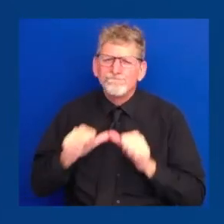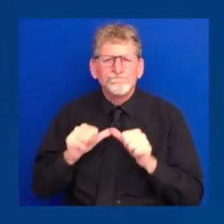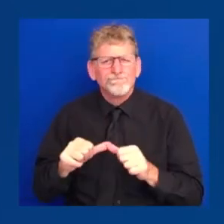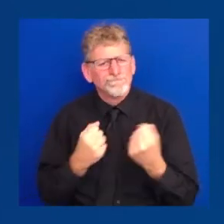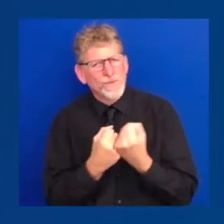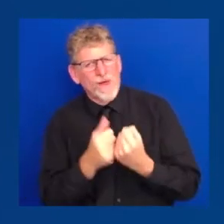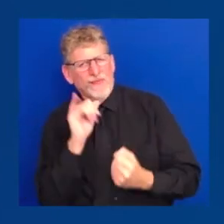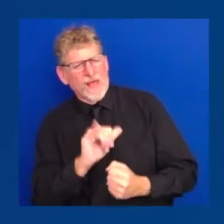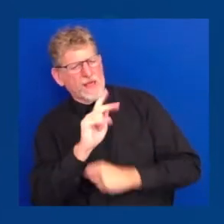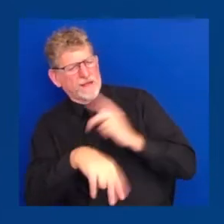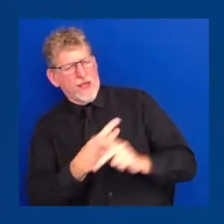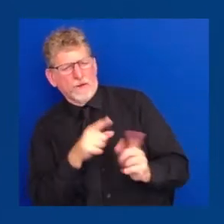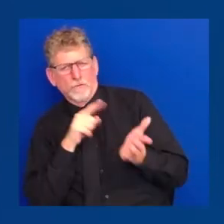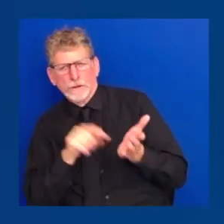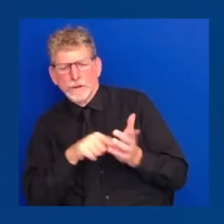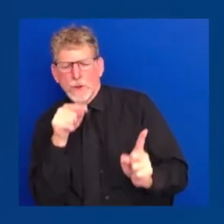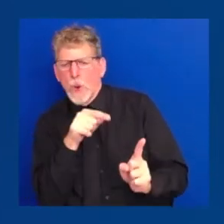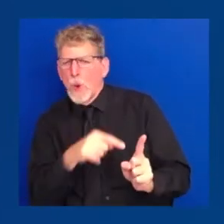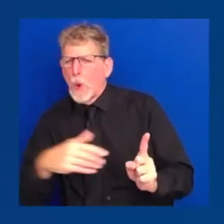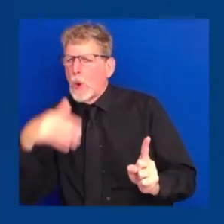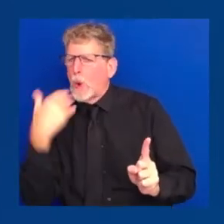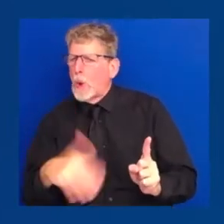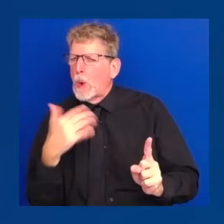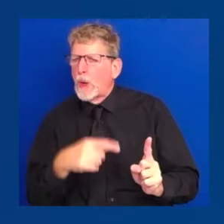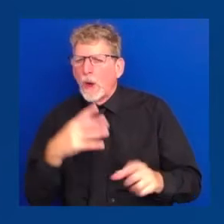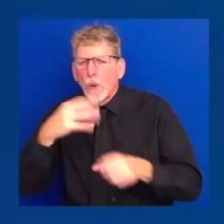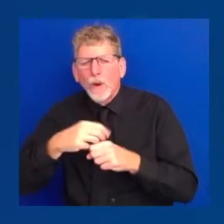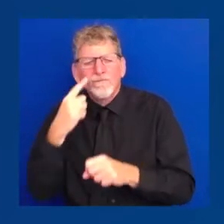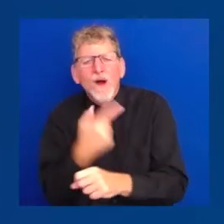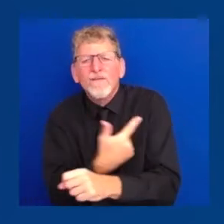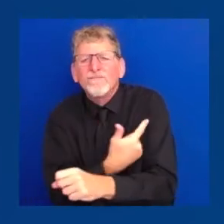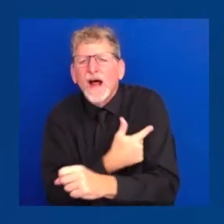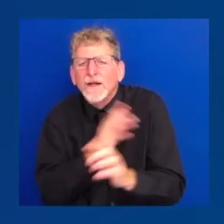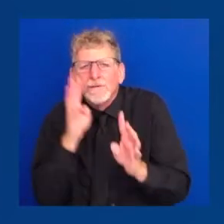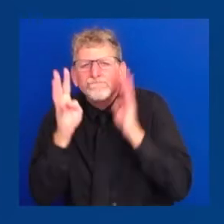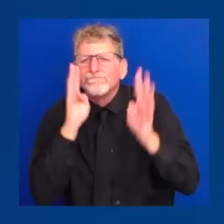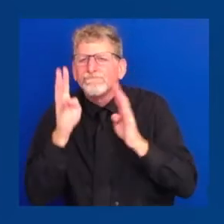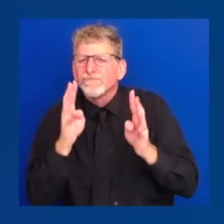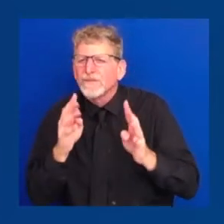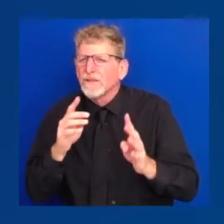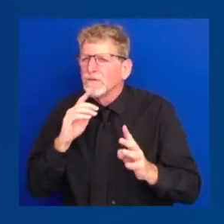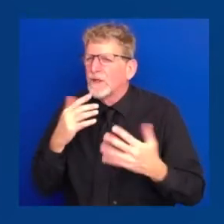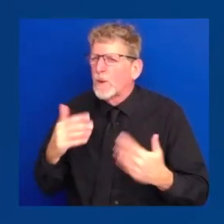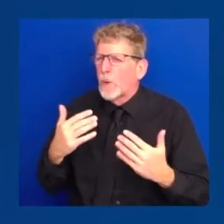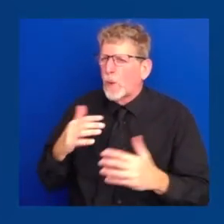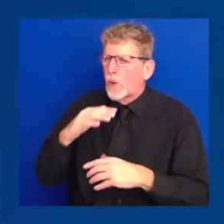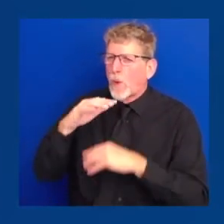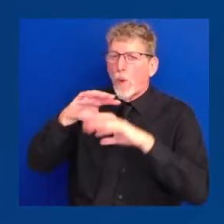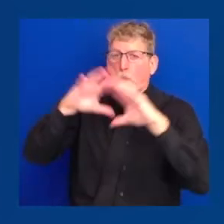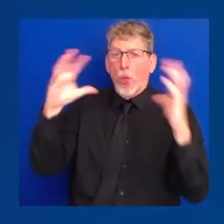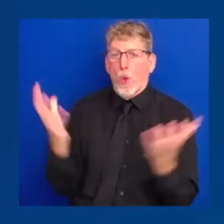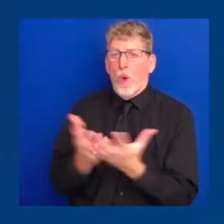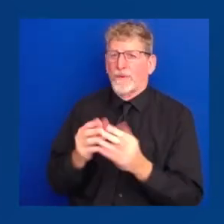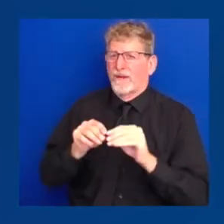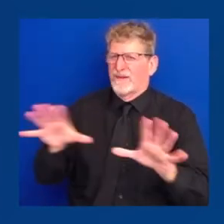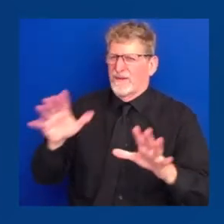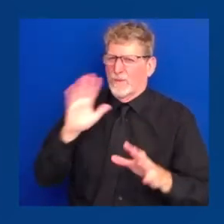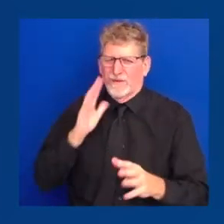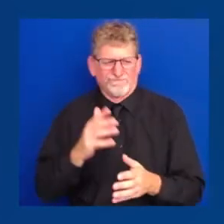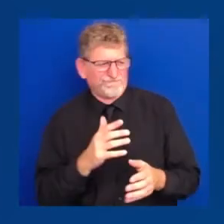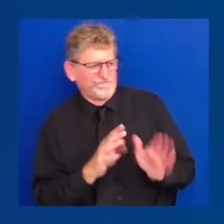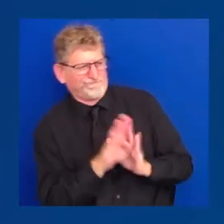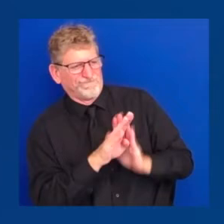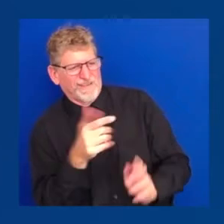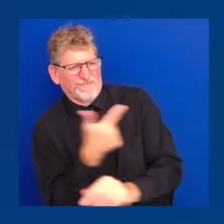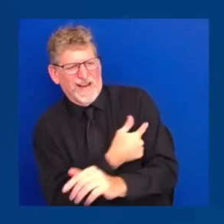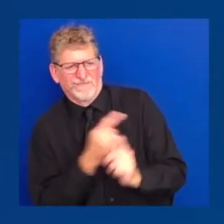pan-coronavirus vaccine. Now, if new variants emerge, we now have faster processes to assess